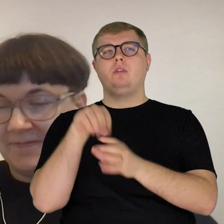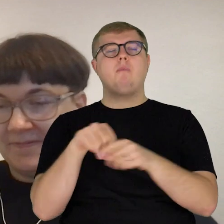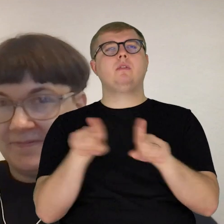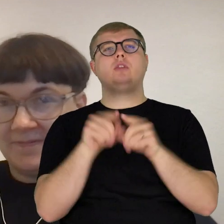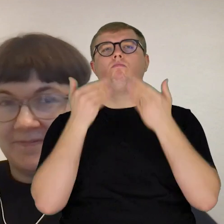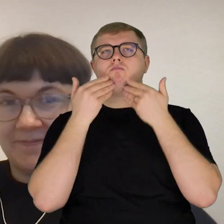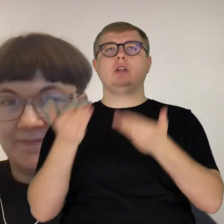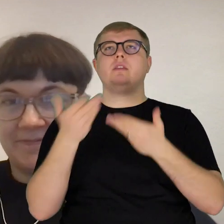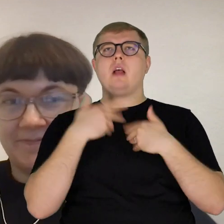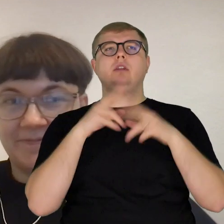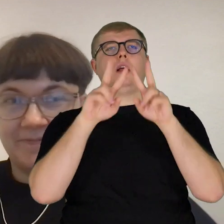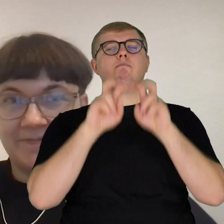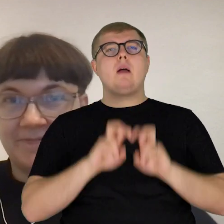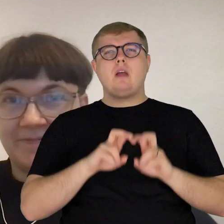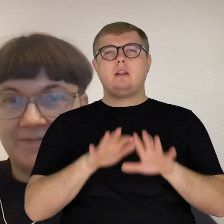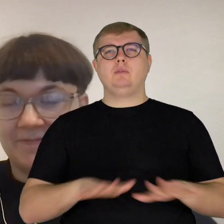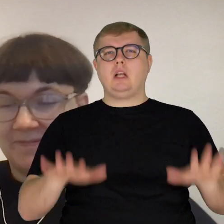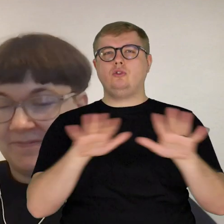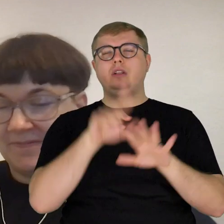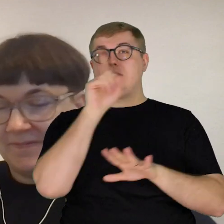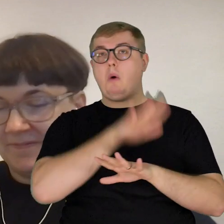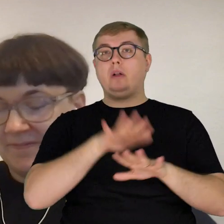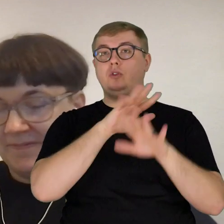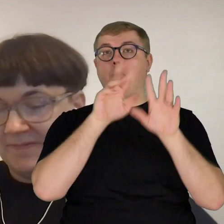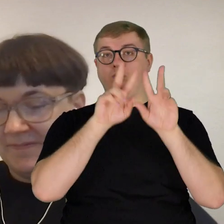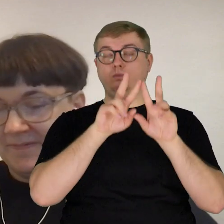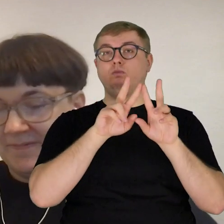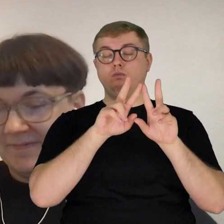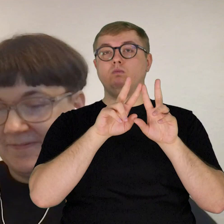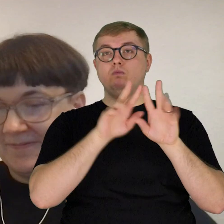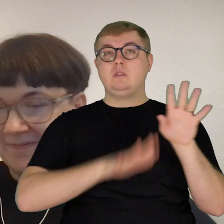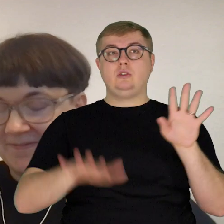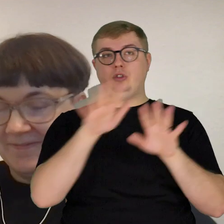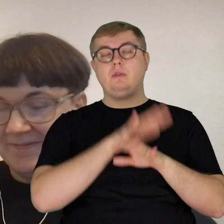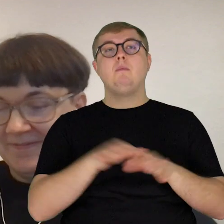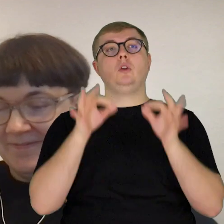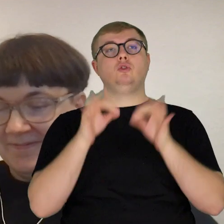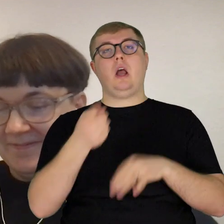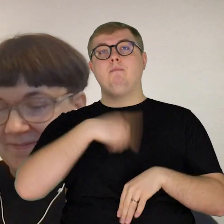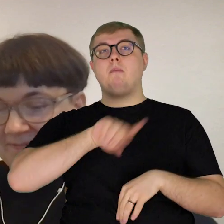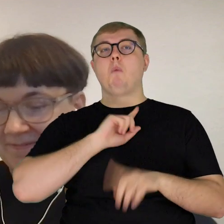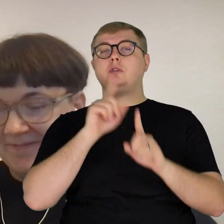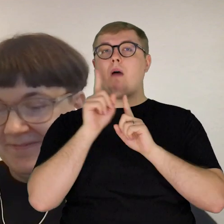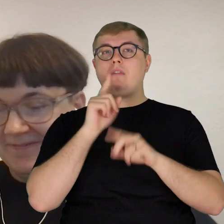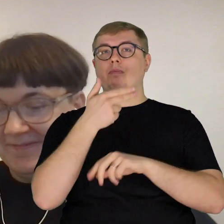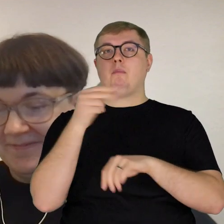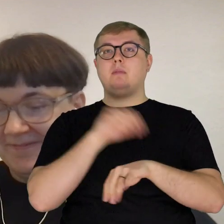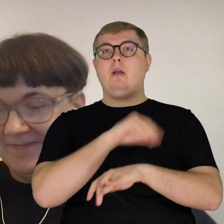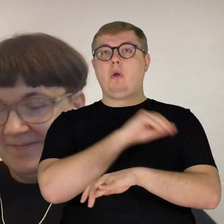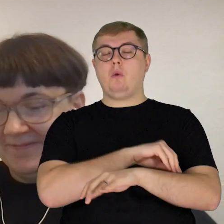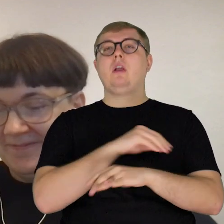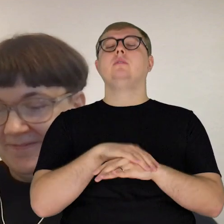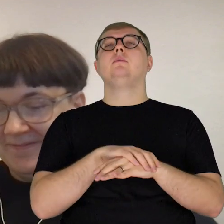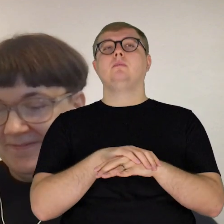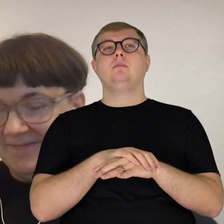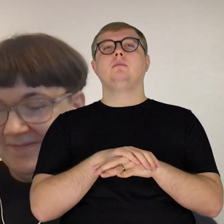research. And today we'll be discussing their hybrid mapping methodology. And after our guest's